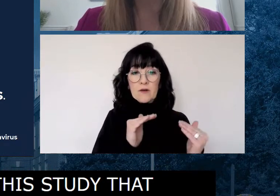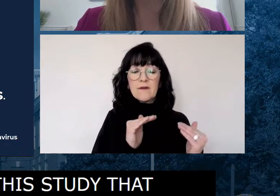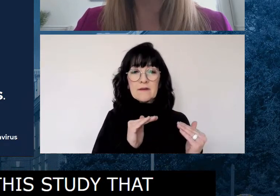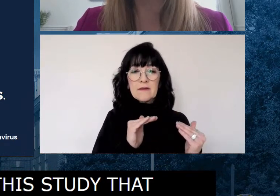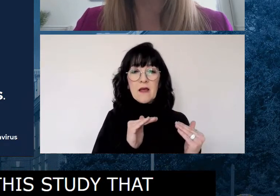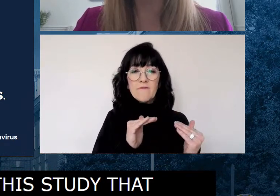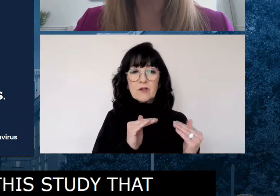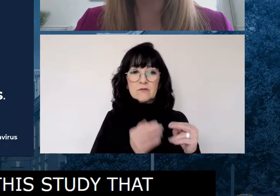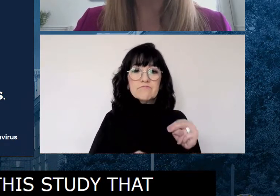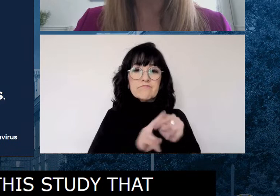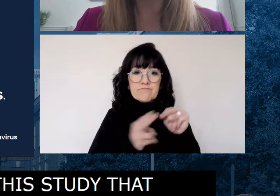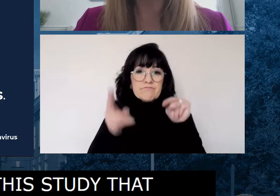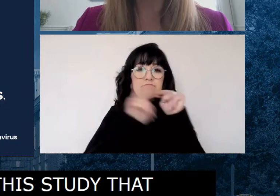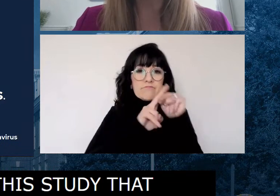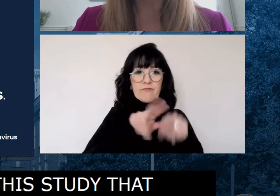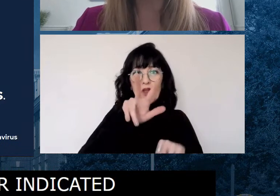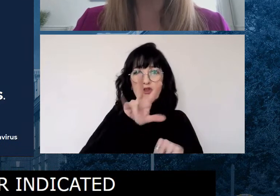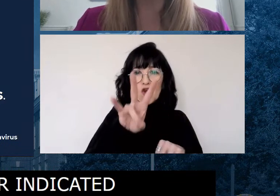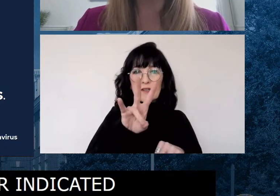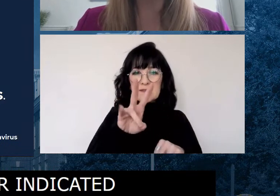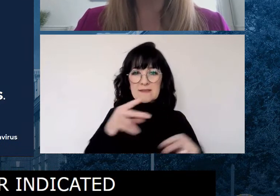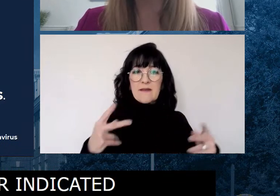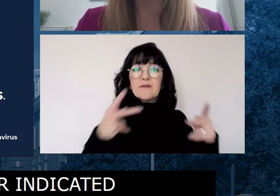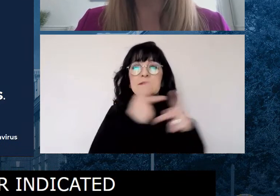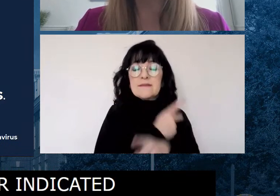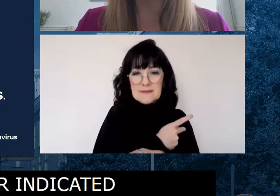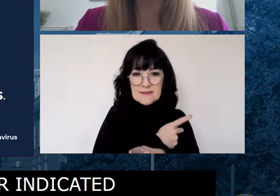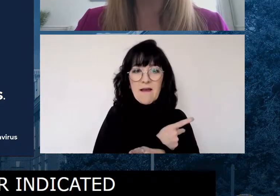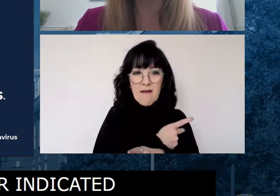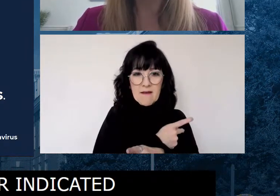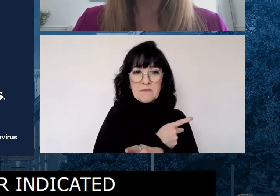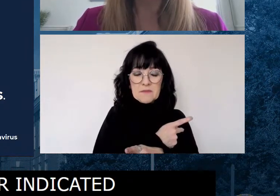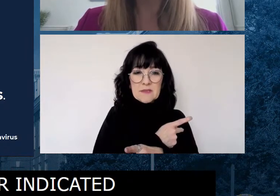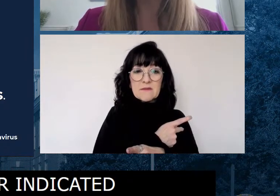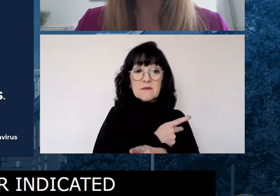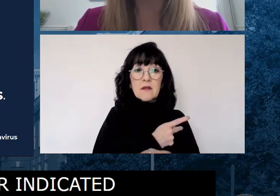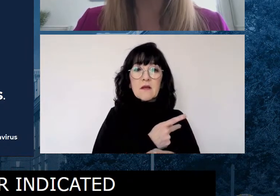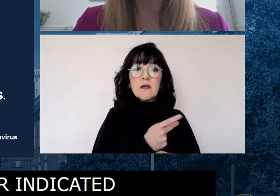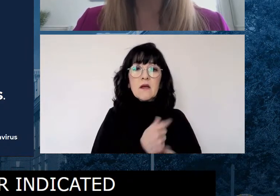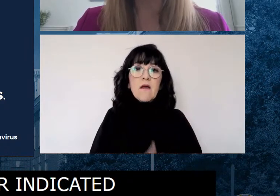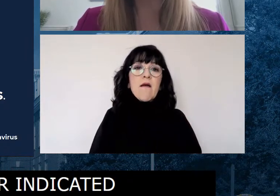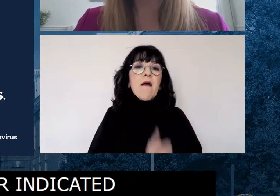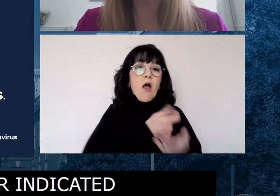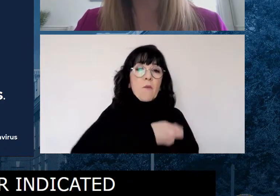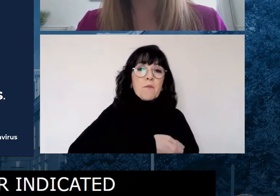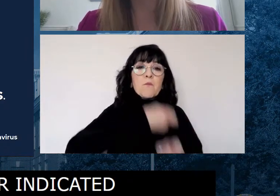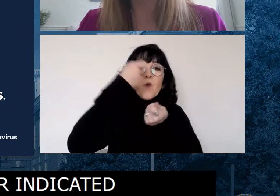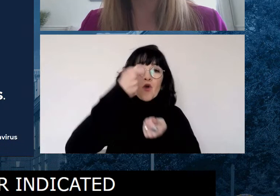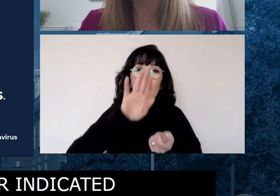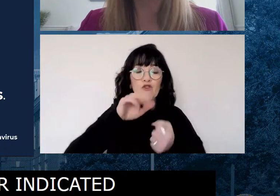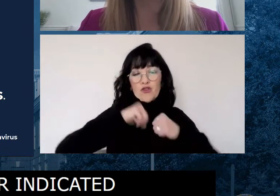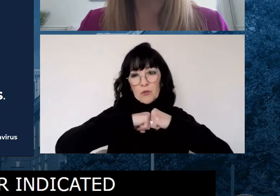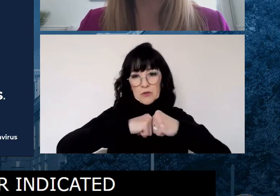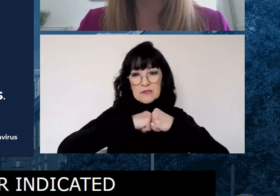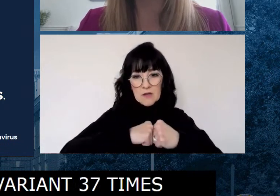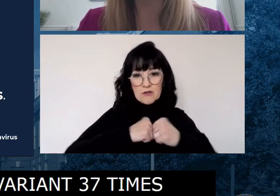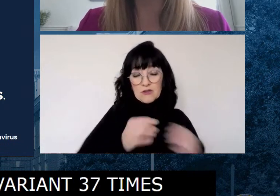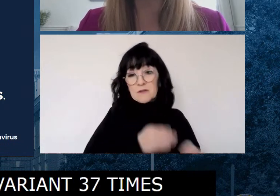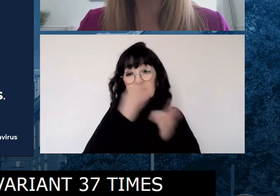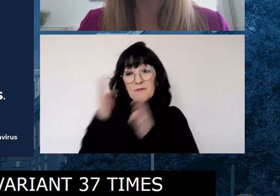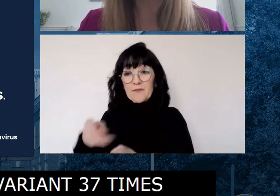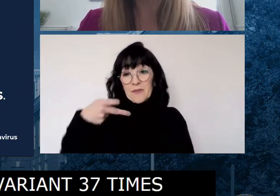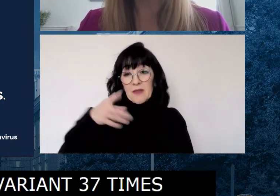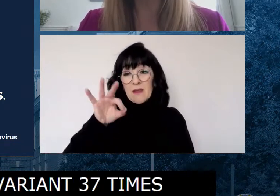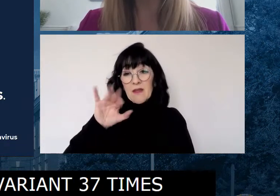response from just completing the primary series. And for Pfizer, that booster increased the antibody